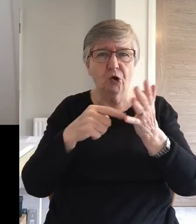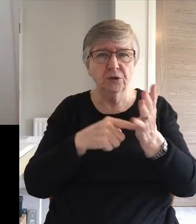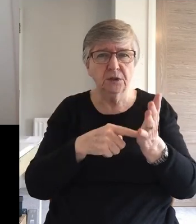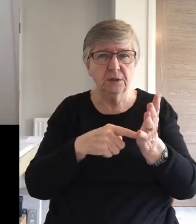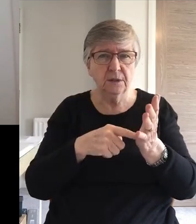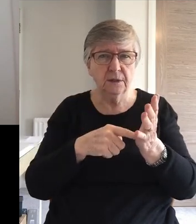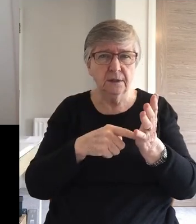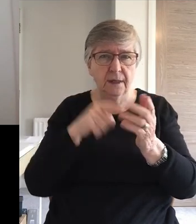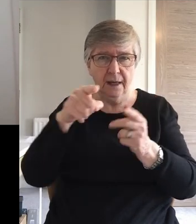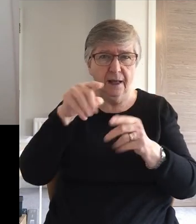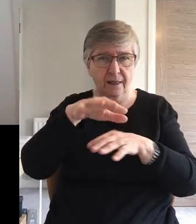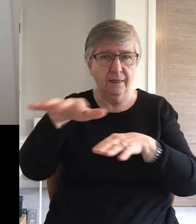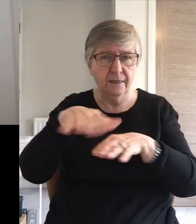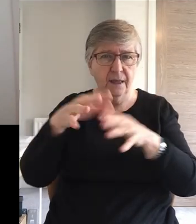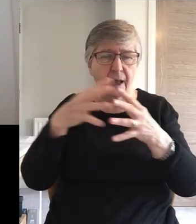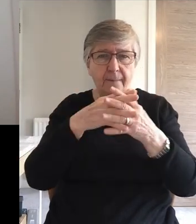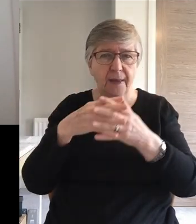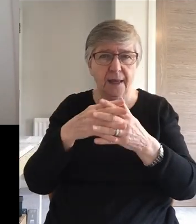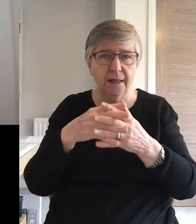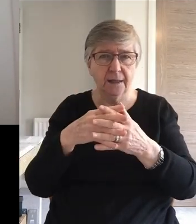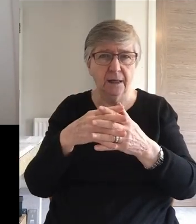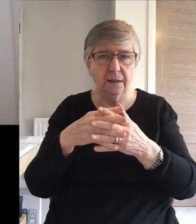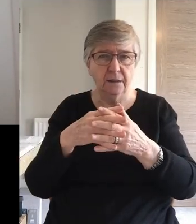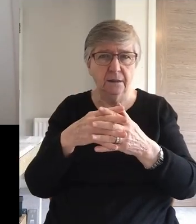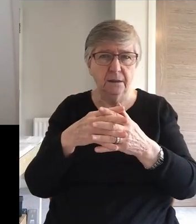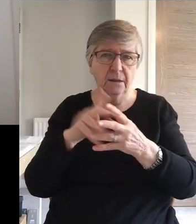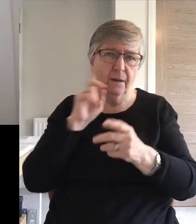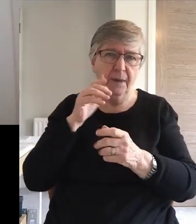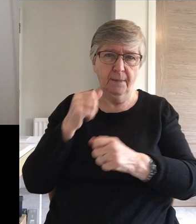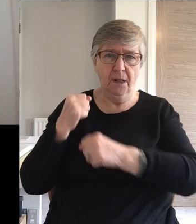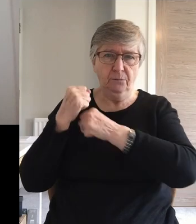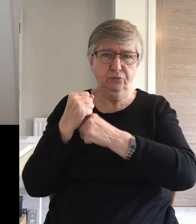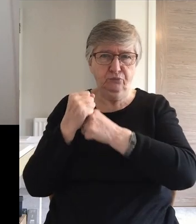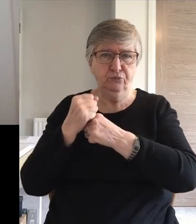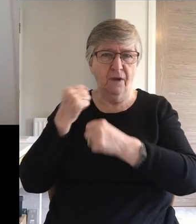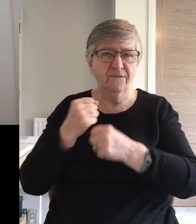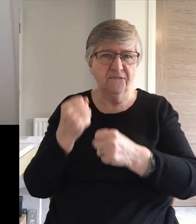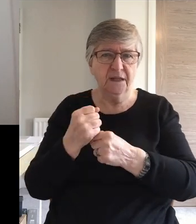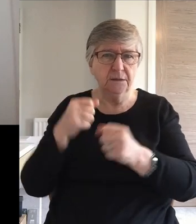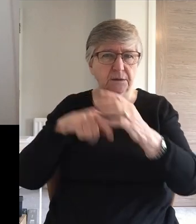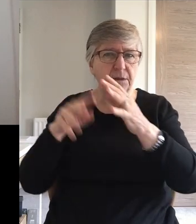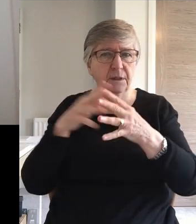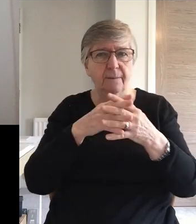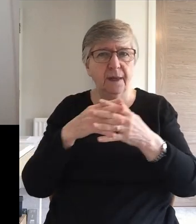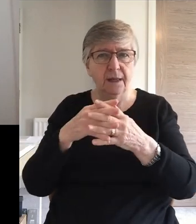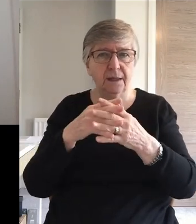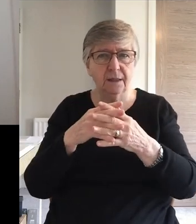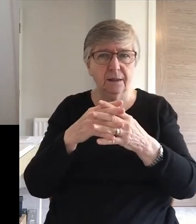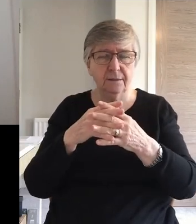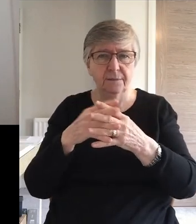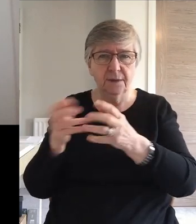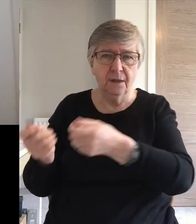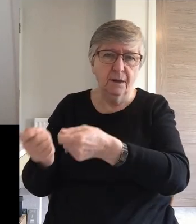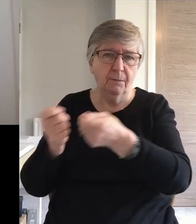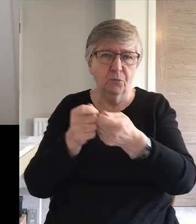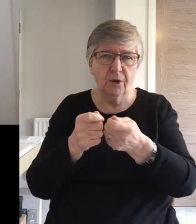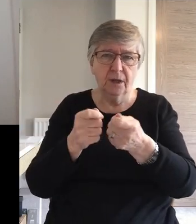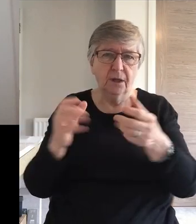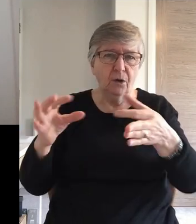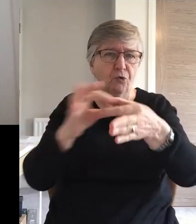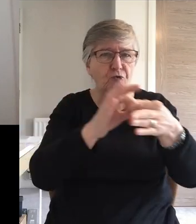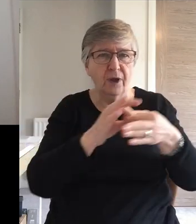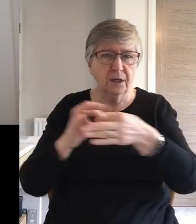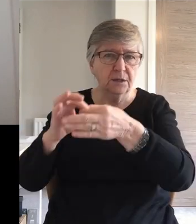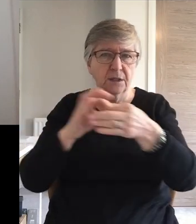and concerned by the militant groups showing up in America. Bring reconciliation and respect for each